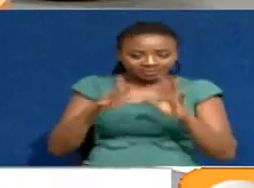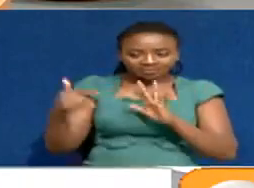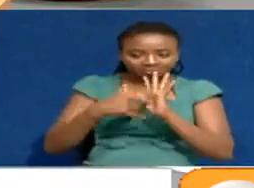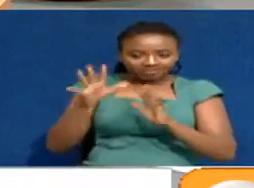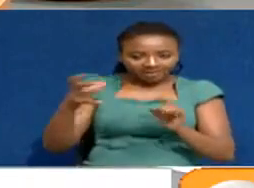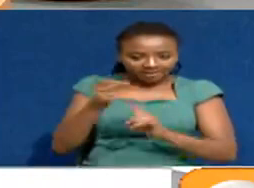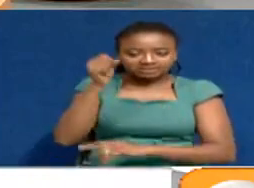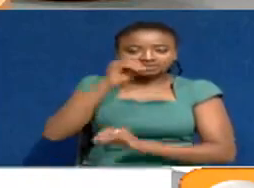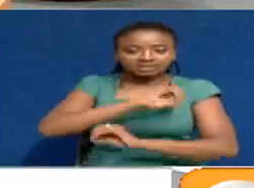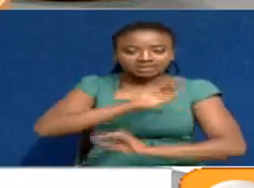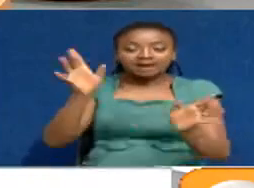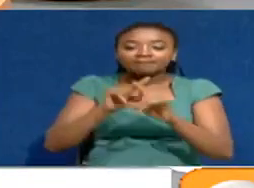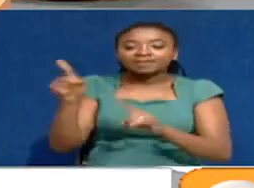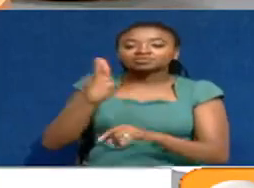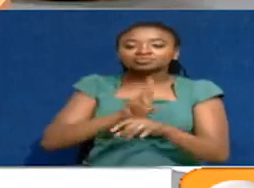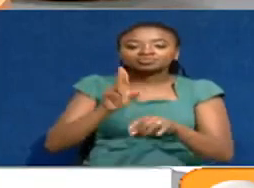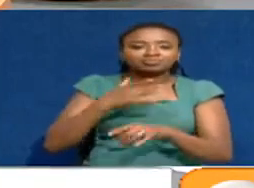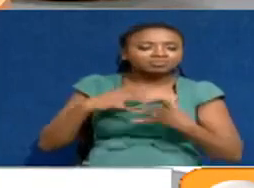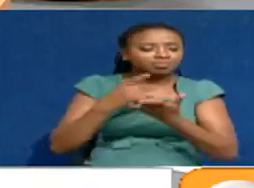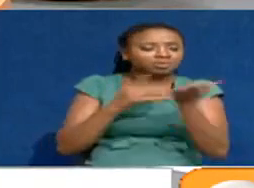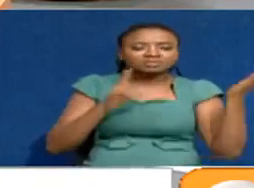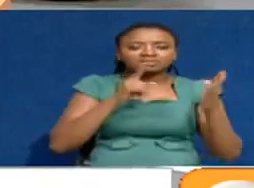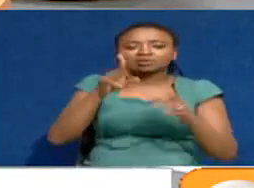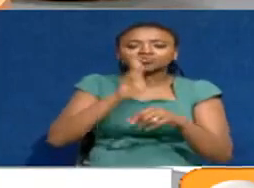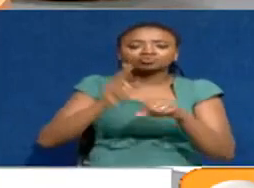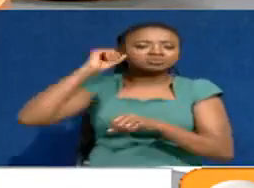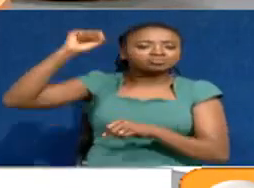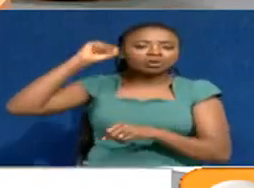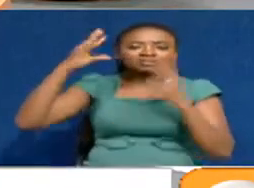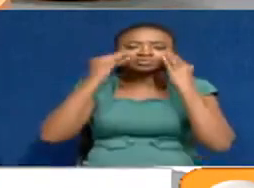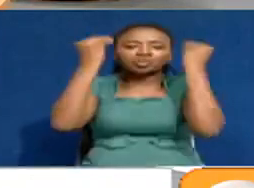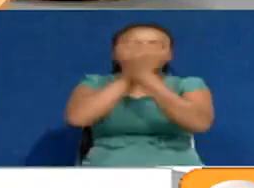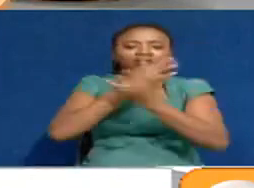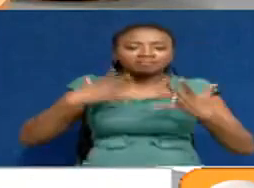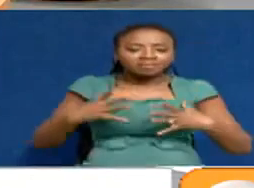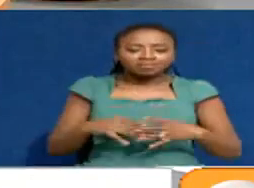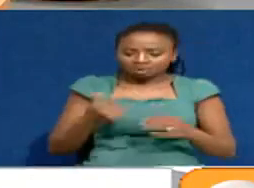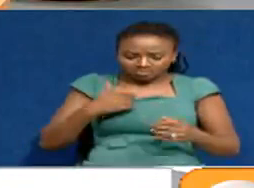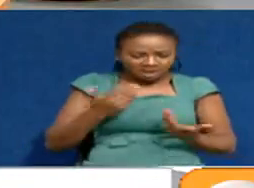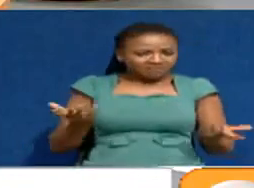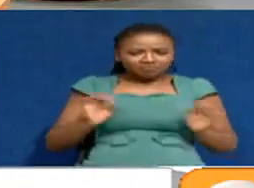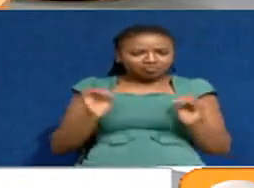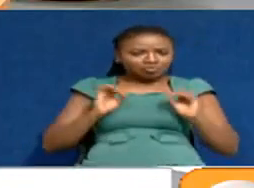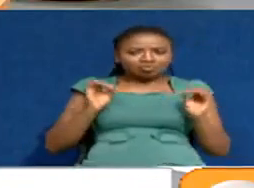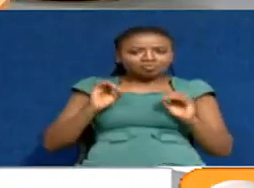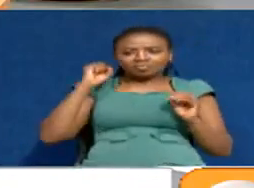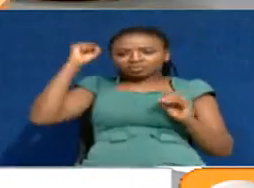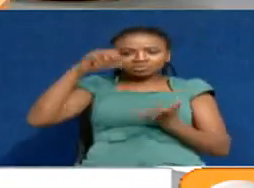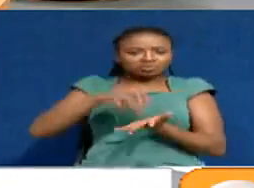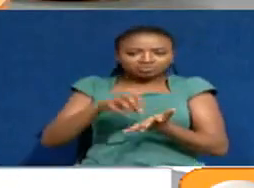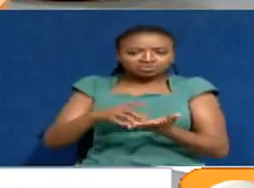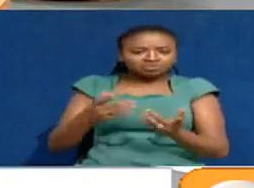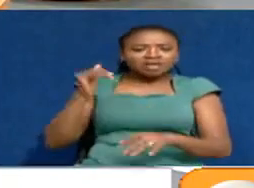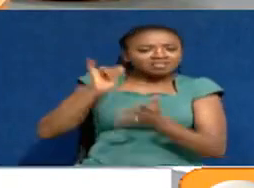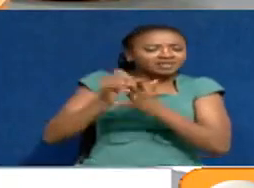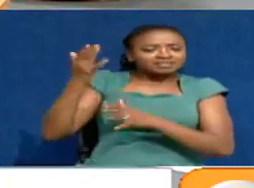critics say that you use politics to shield and confuse those what who politics I did not have any position would question no right Wahiga, now I didn't as, have